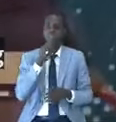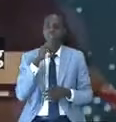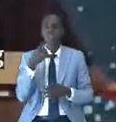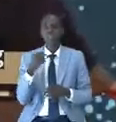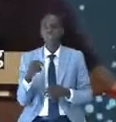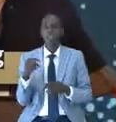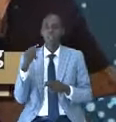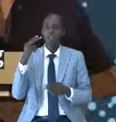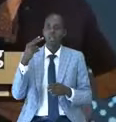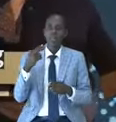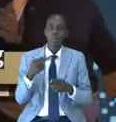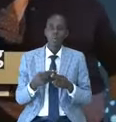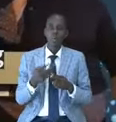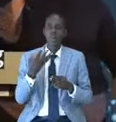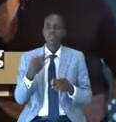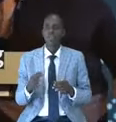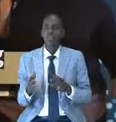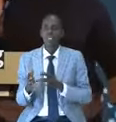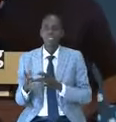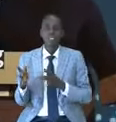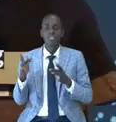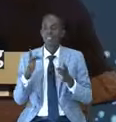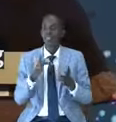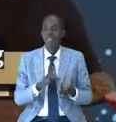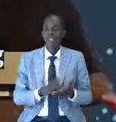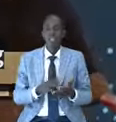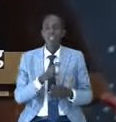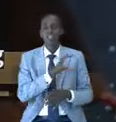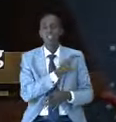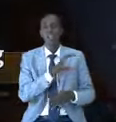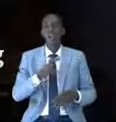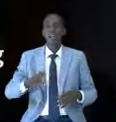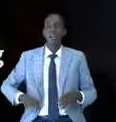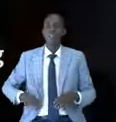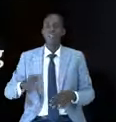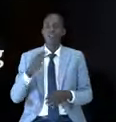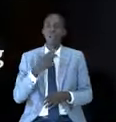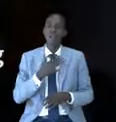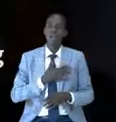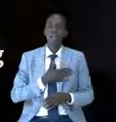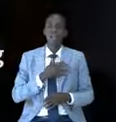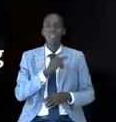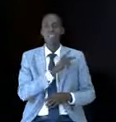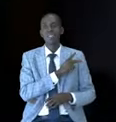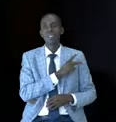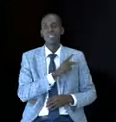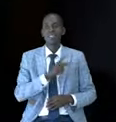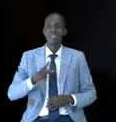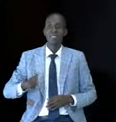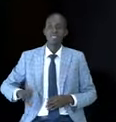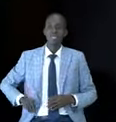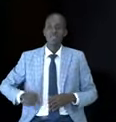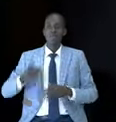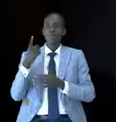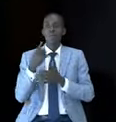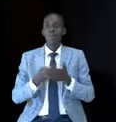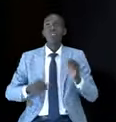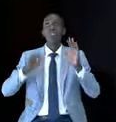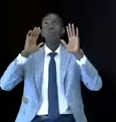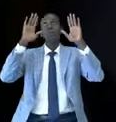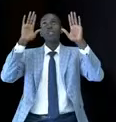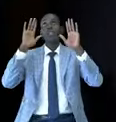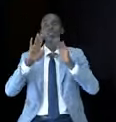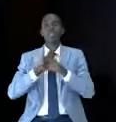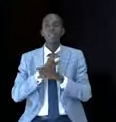The name of Jesus Christ. What a wonderful name. What